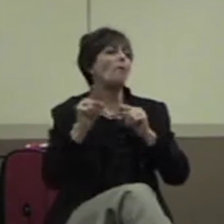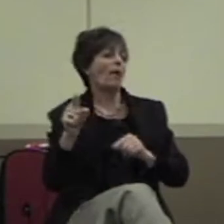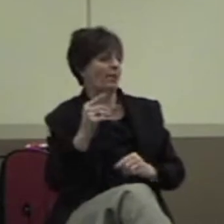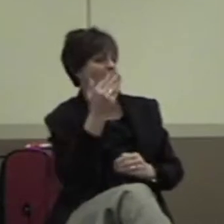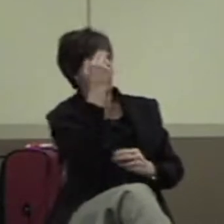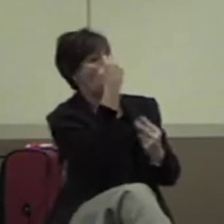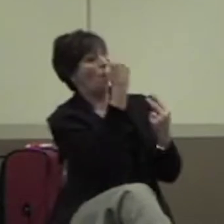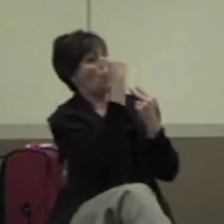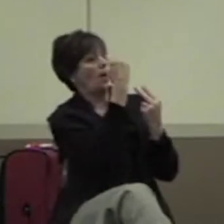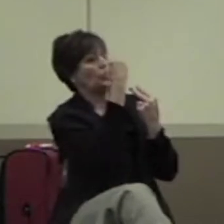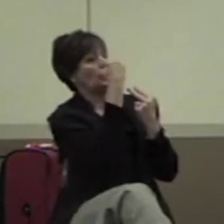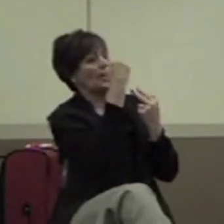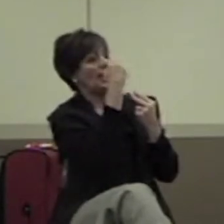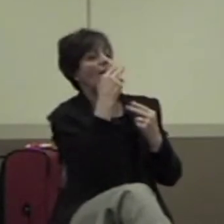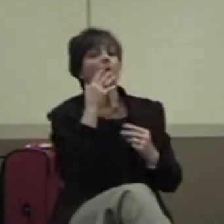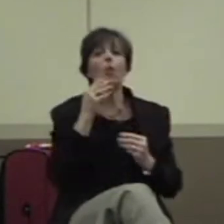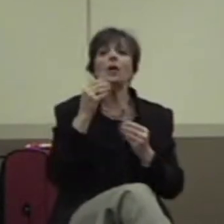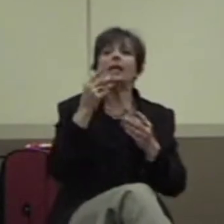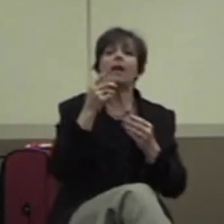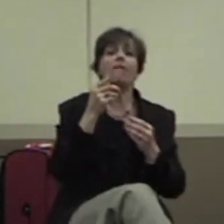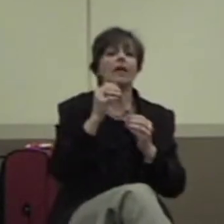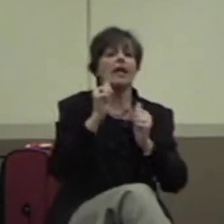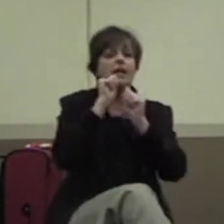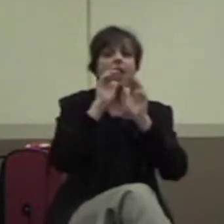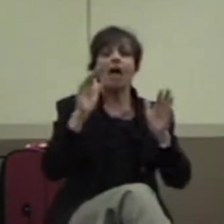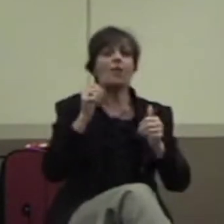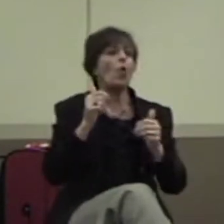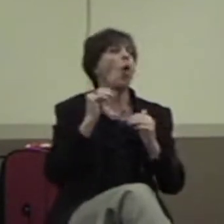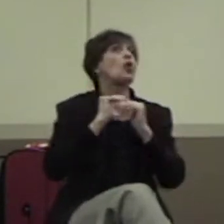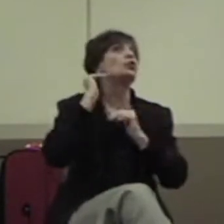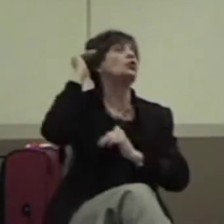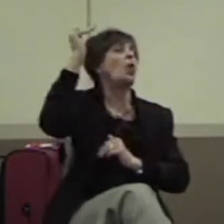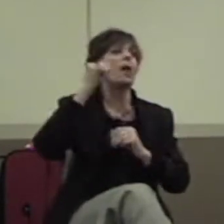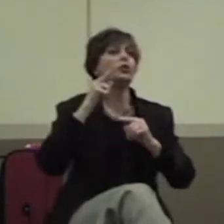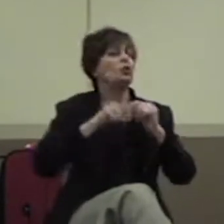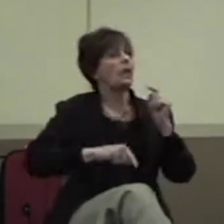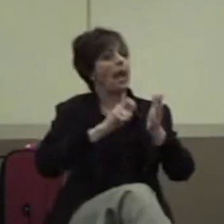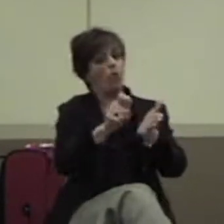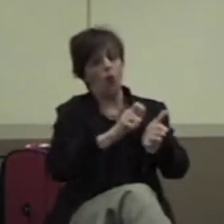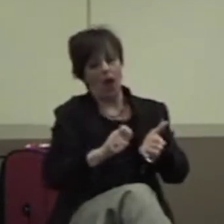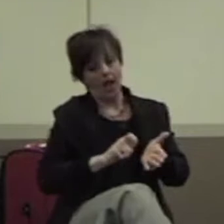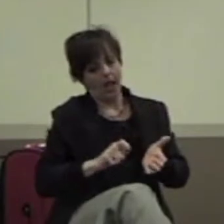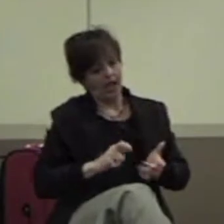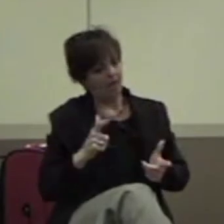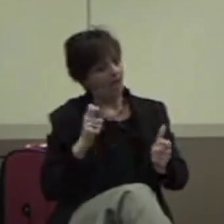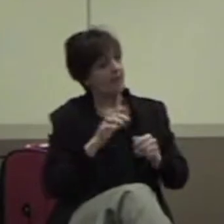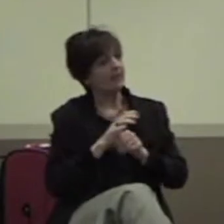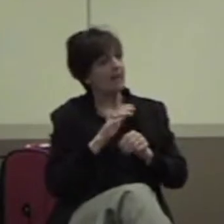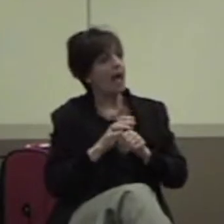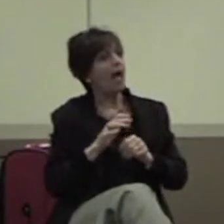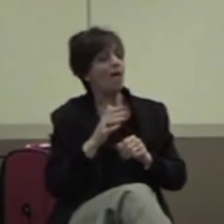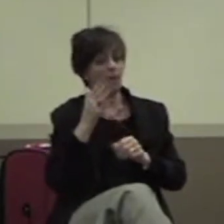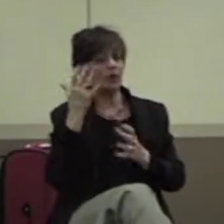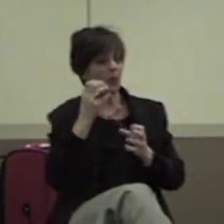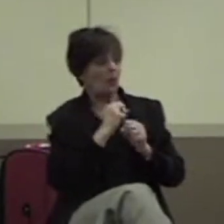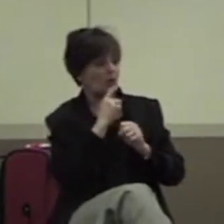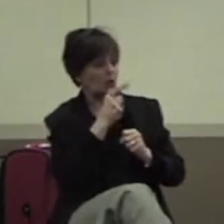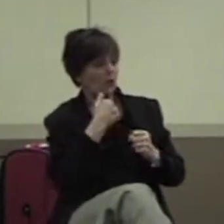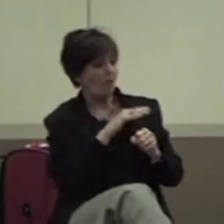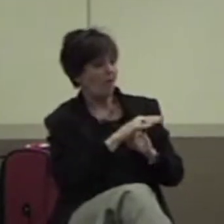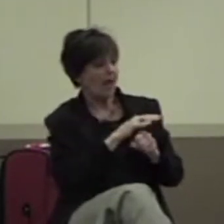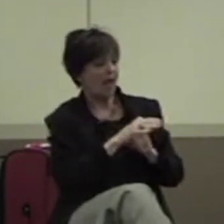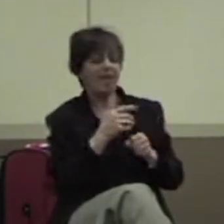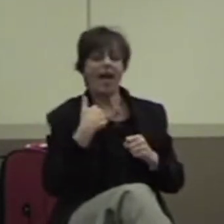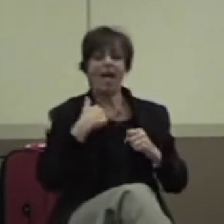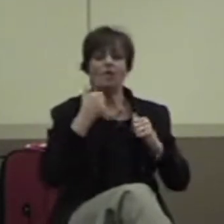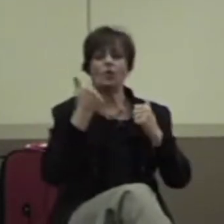being watched, and they either give you nothing or they give you so much you can't write fast enough because they want to make sure you get enough.